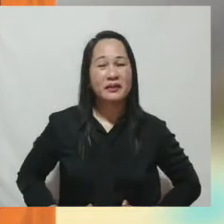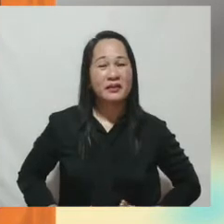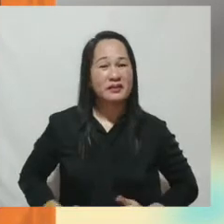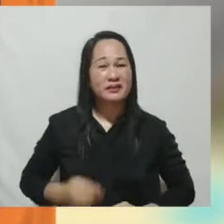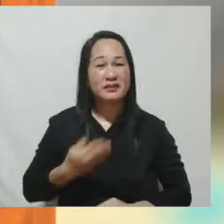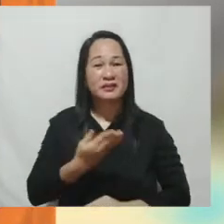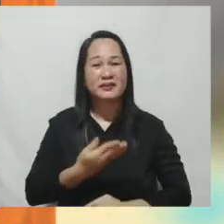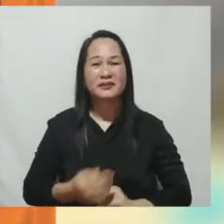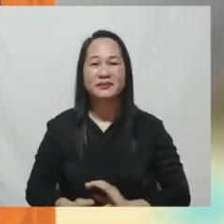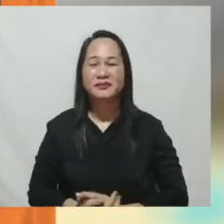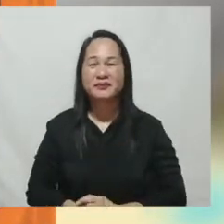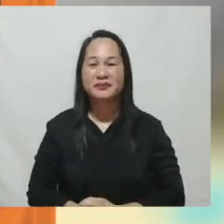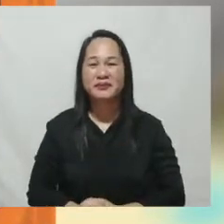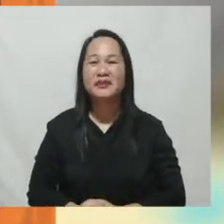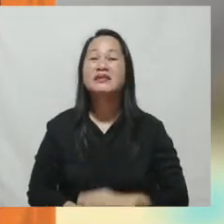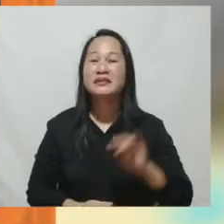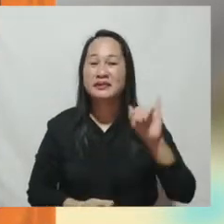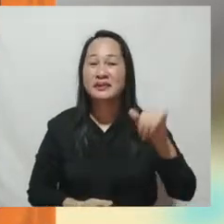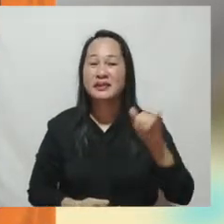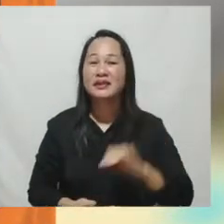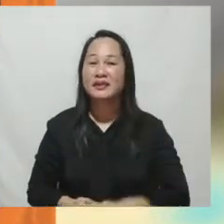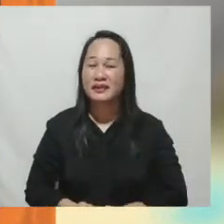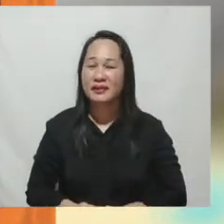Oh yes, it's a tail.